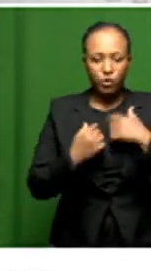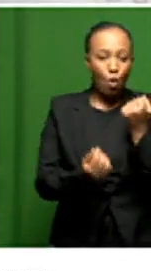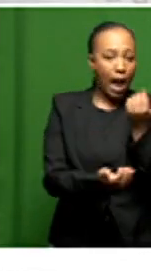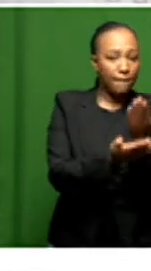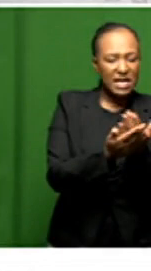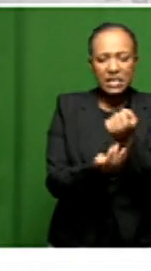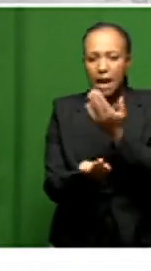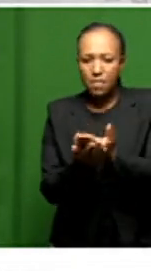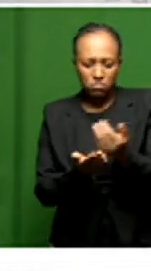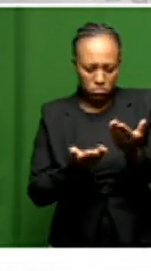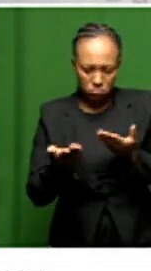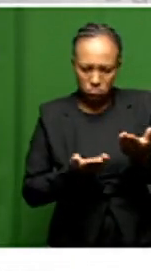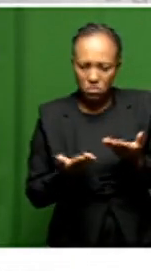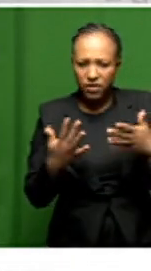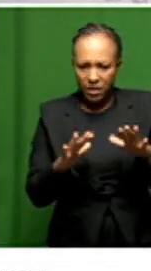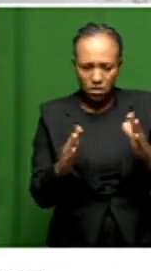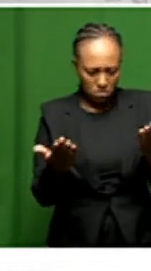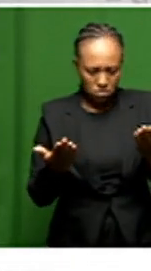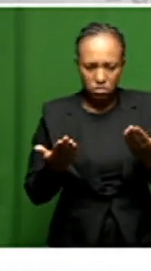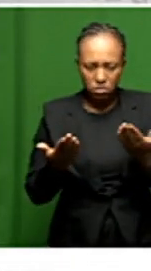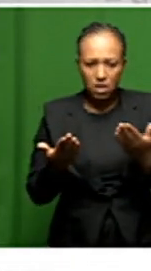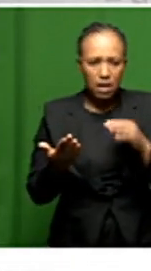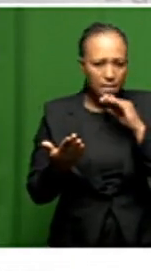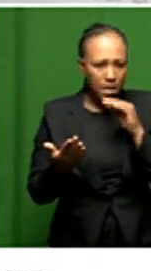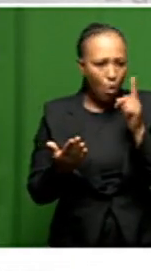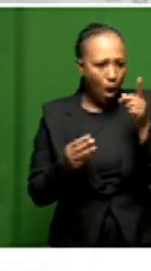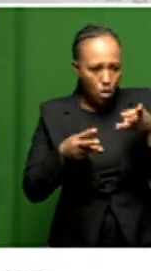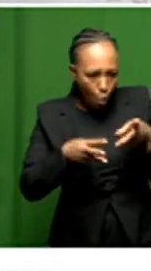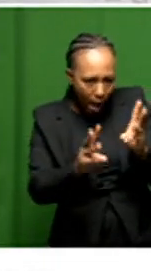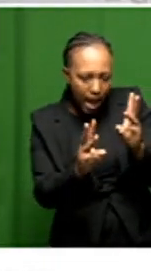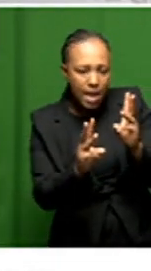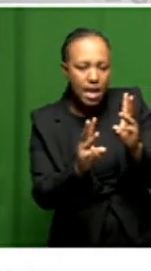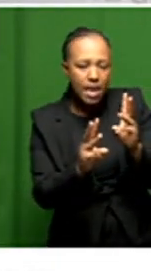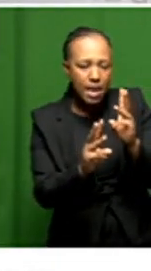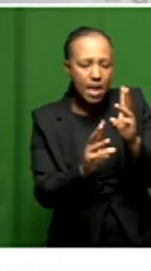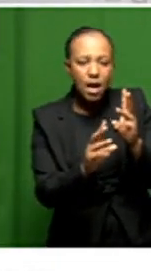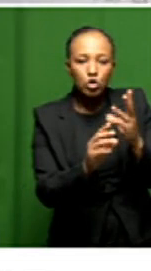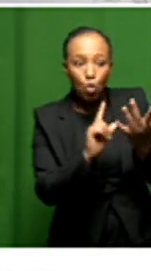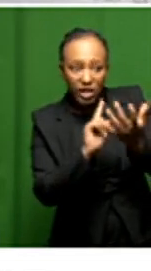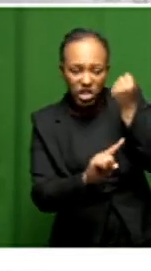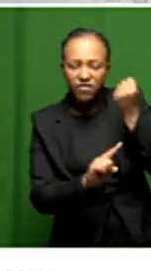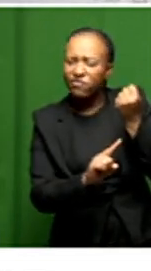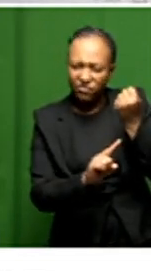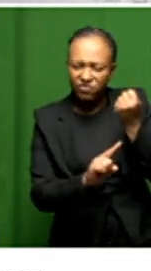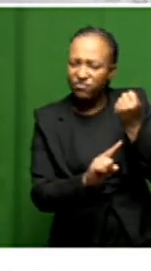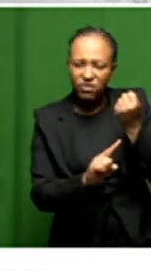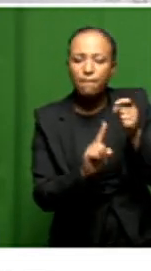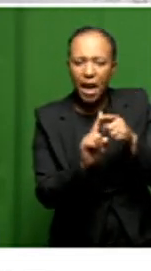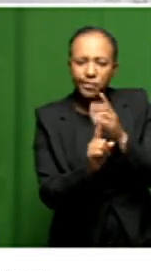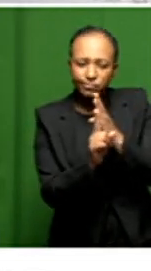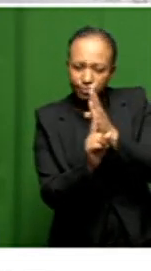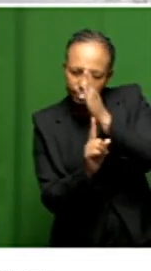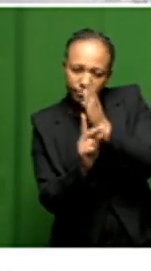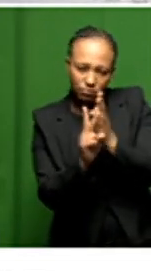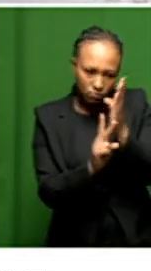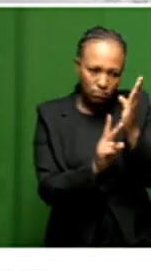receiving is that there is no one way to achieve this goal. There's so many different approaches, and of